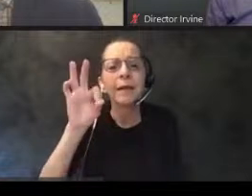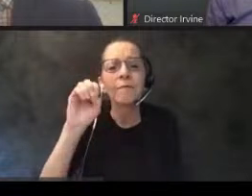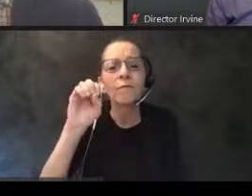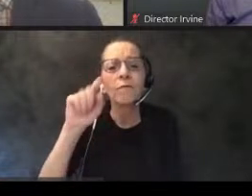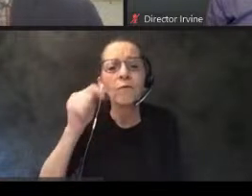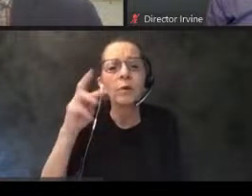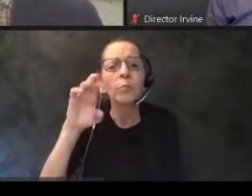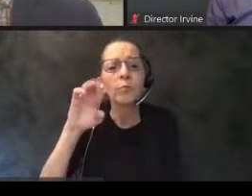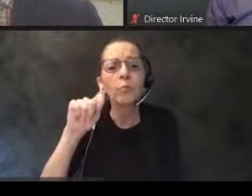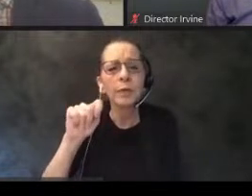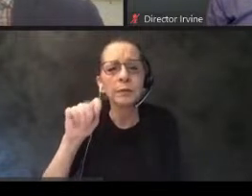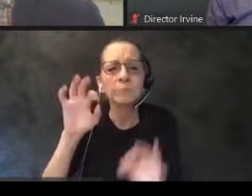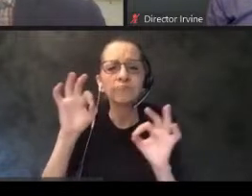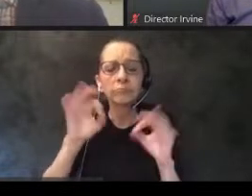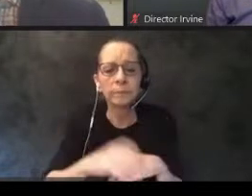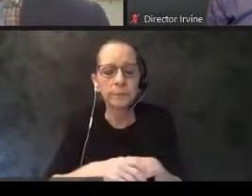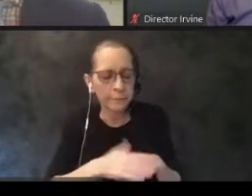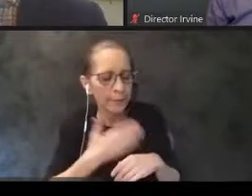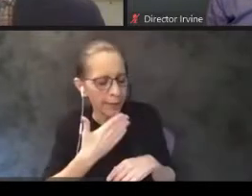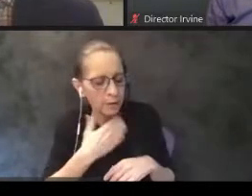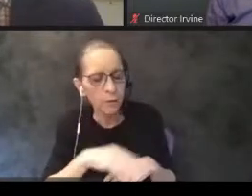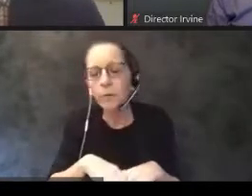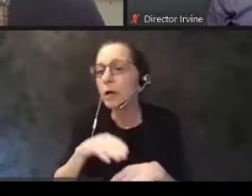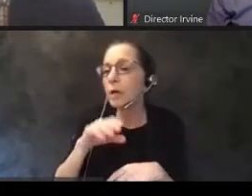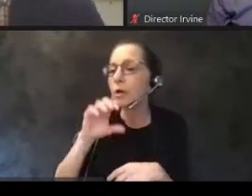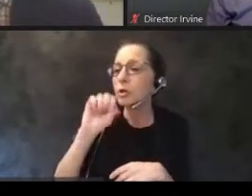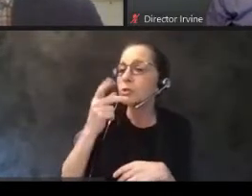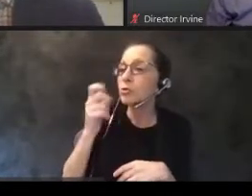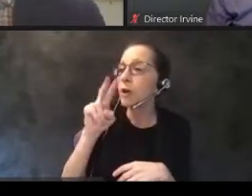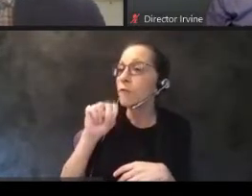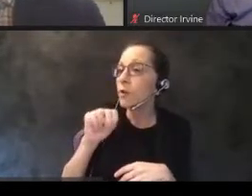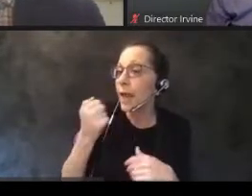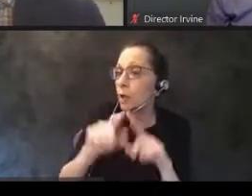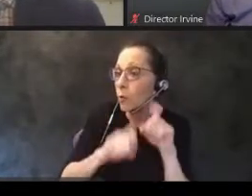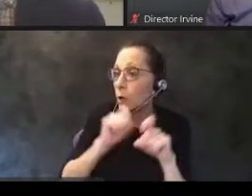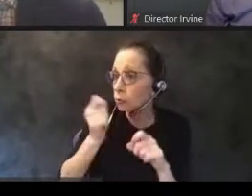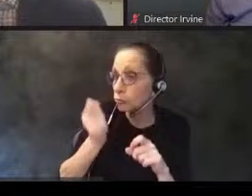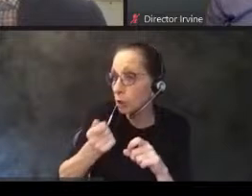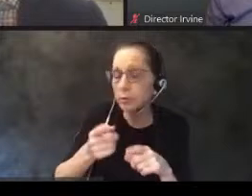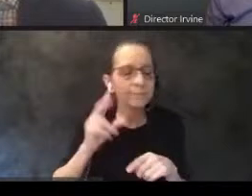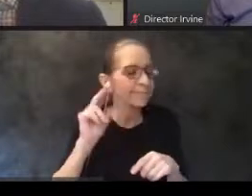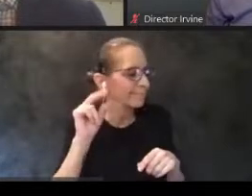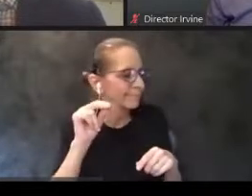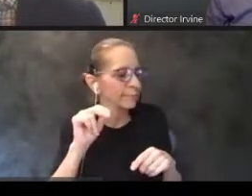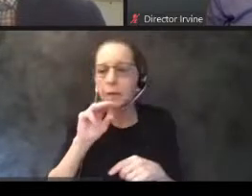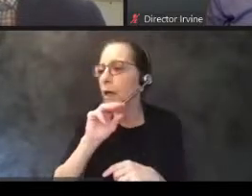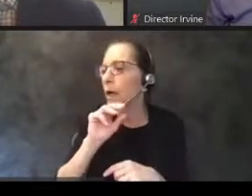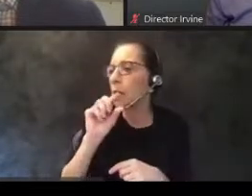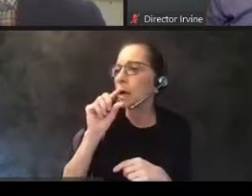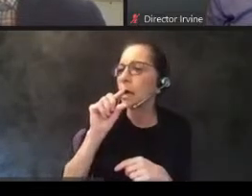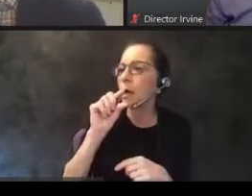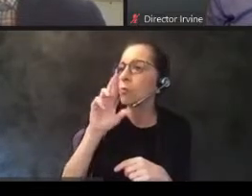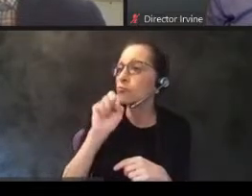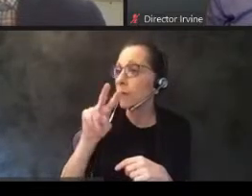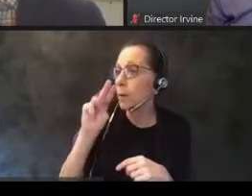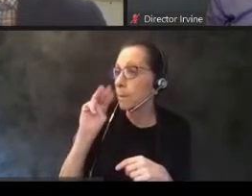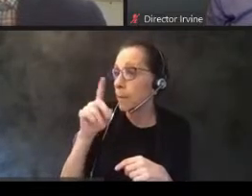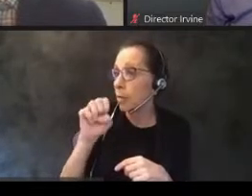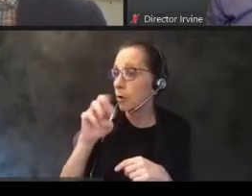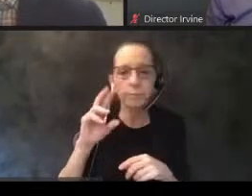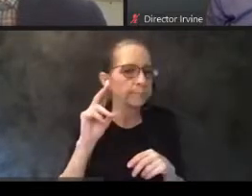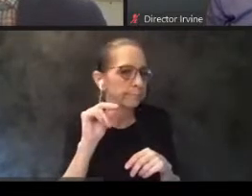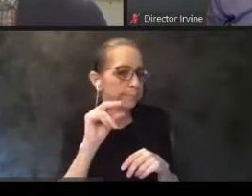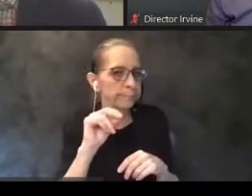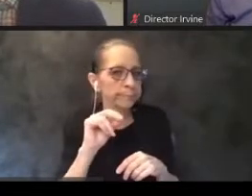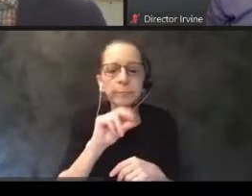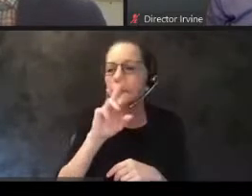you. Judge Chevrolet, any questions? No questions. Reverend Miller? No questions.